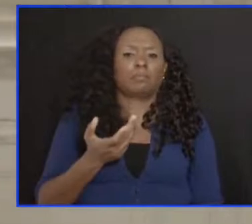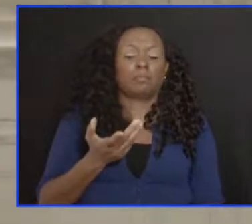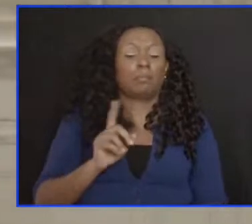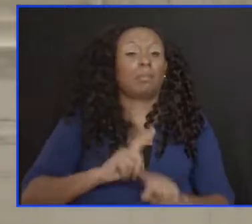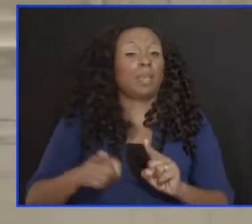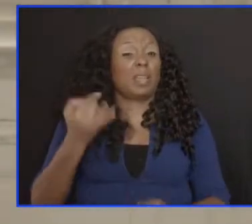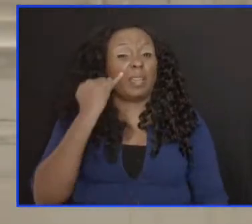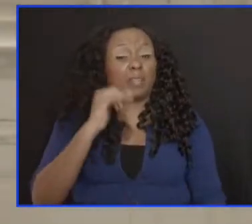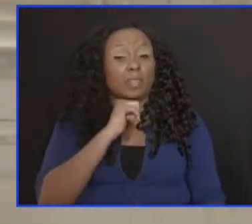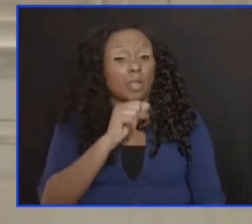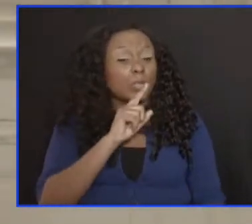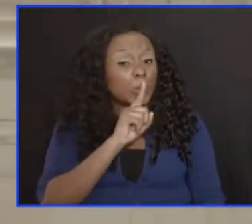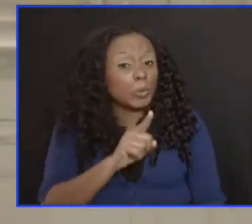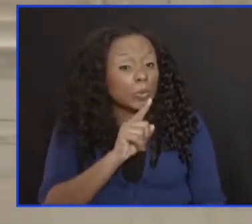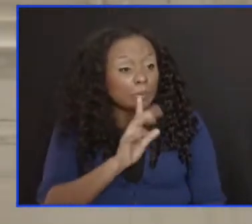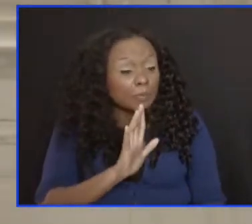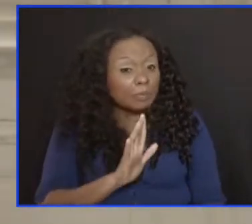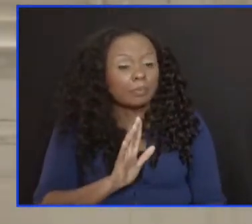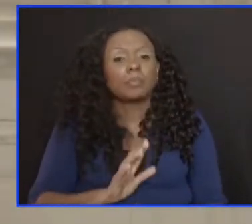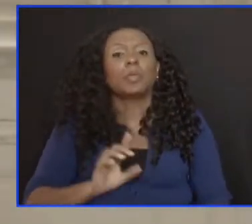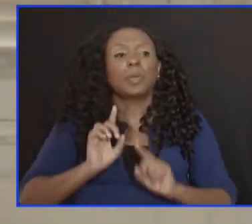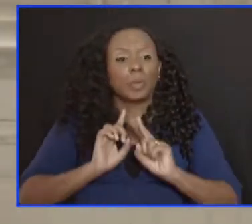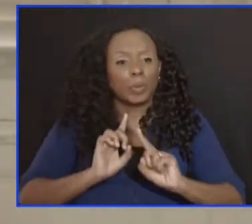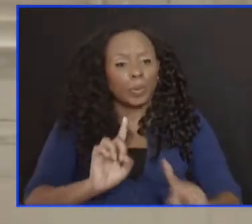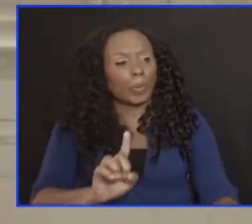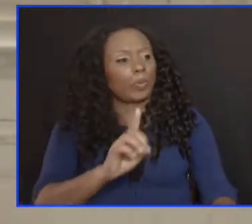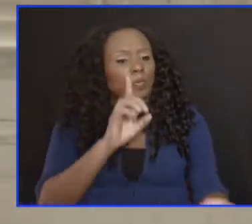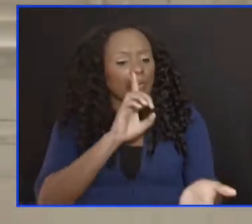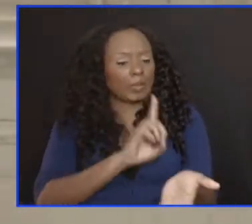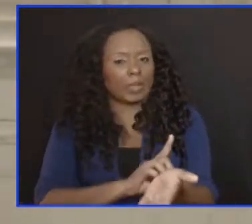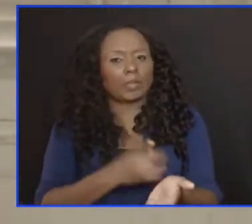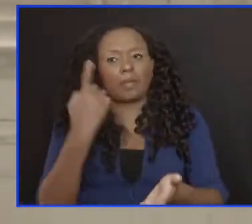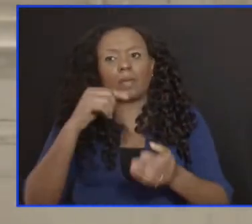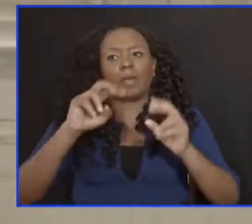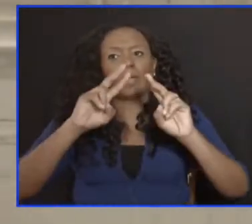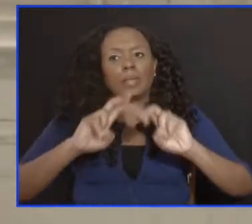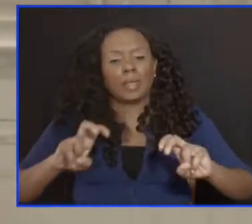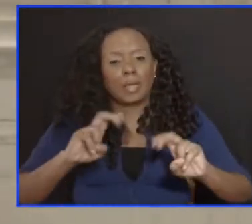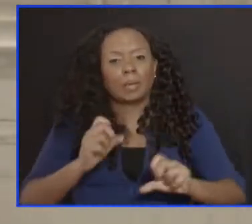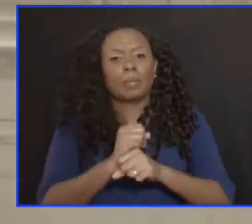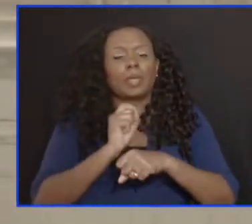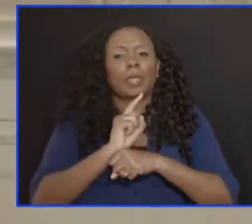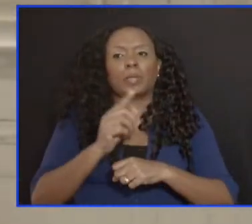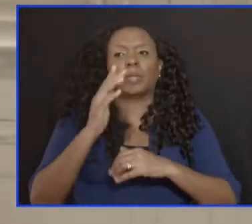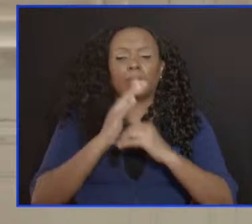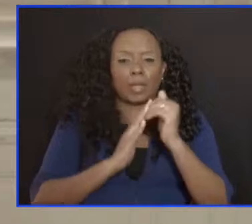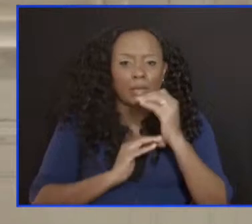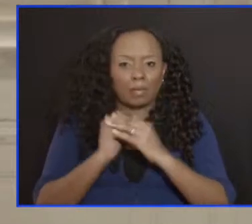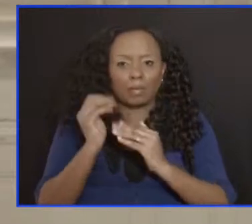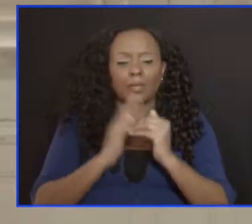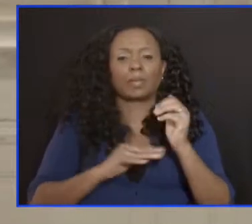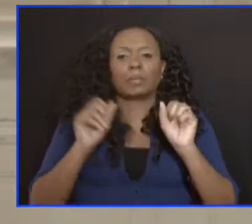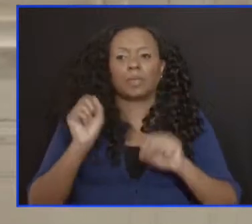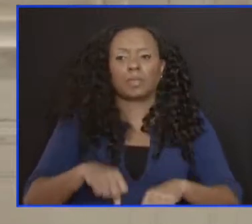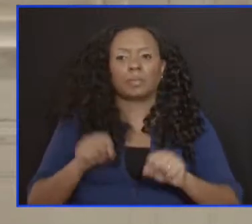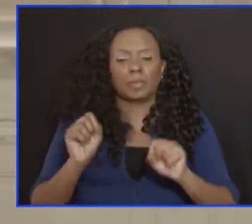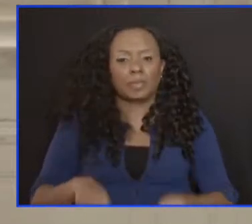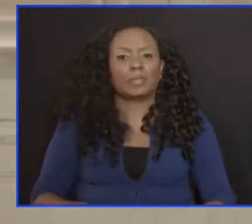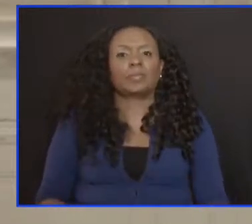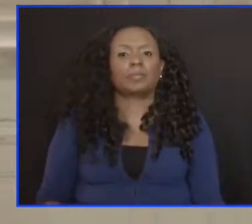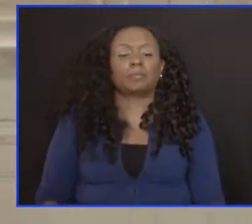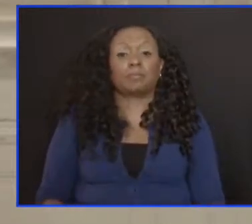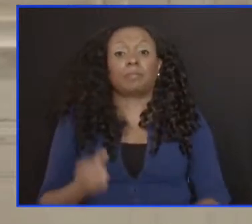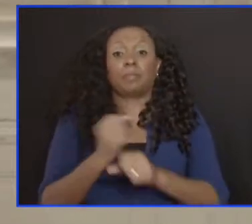all the time. If you're not sure, get them that level of medical assessment to make them as comfortable as possible.